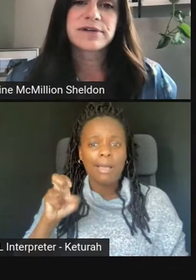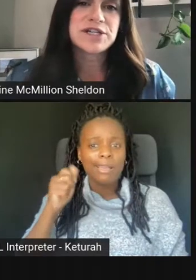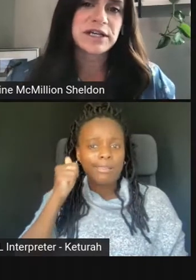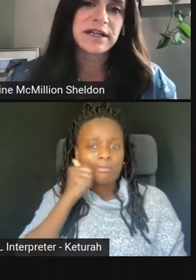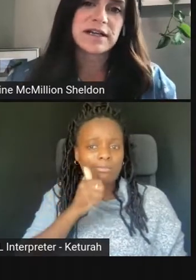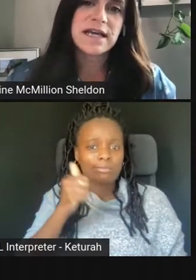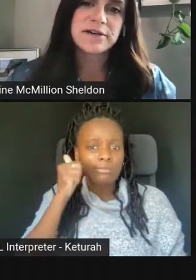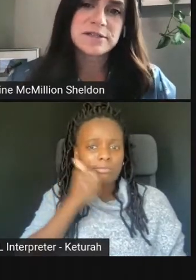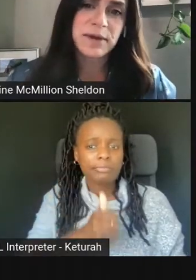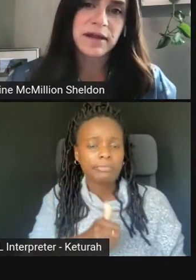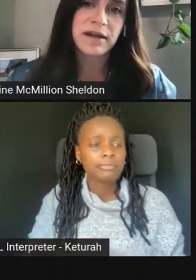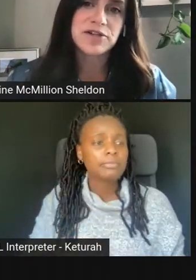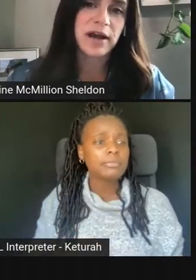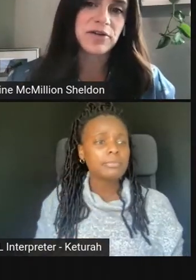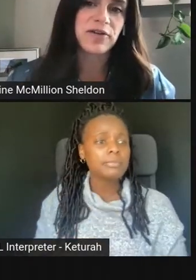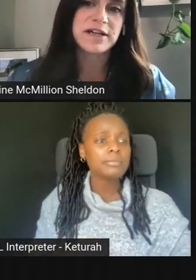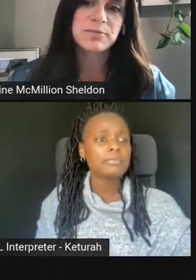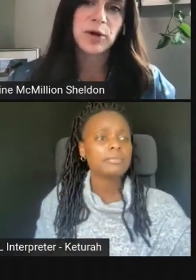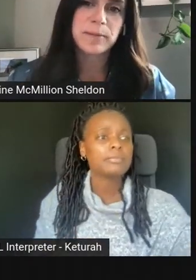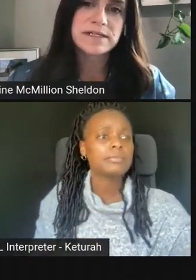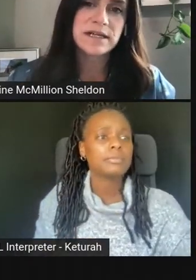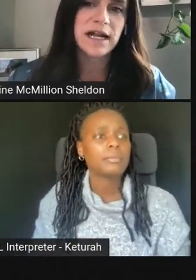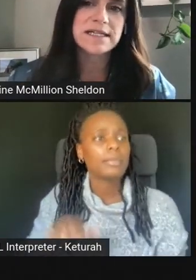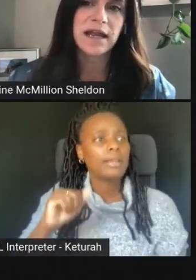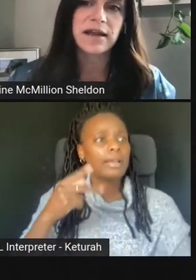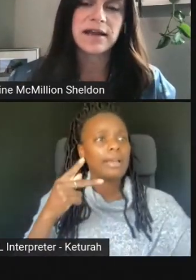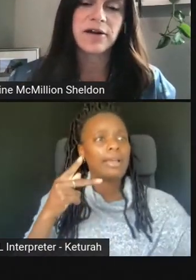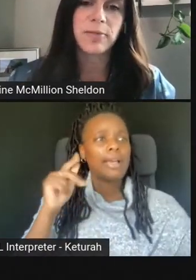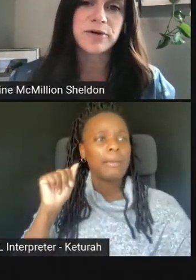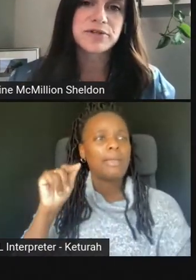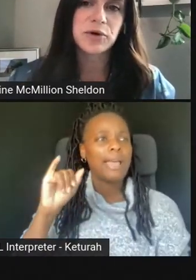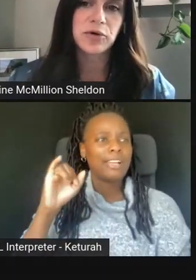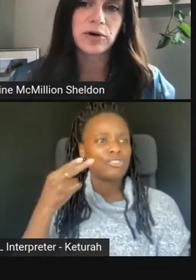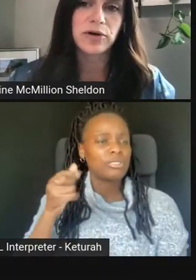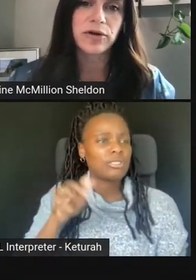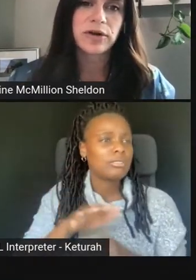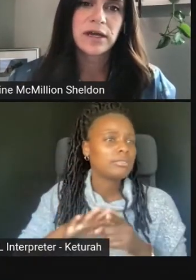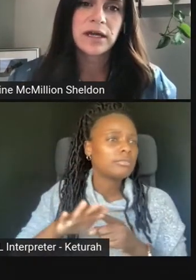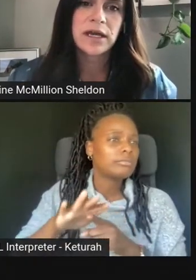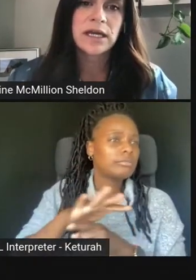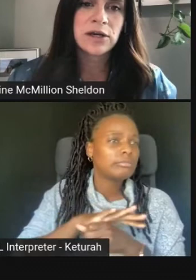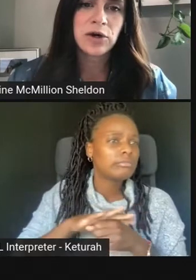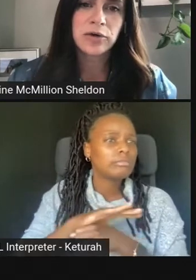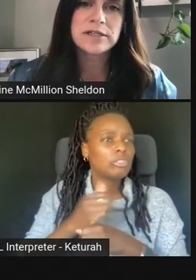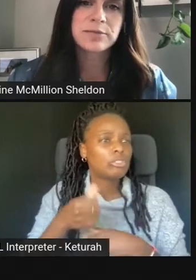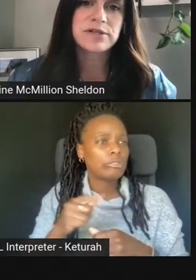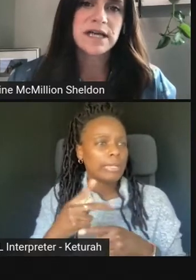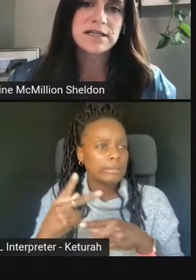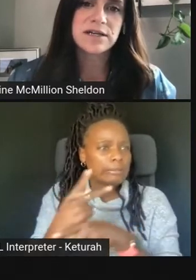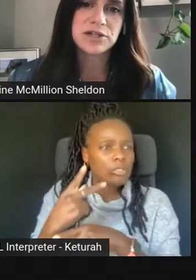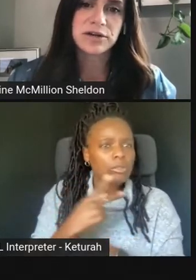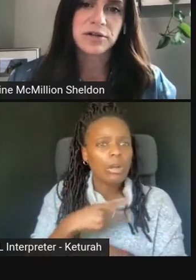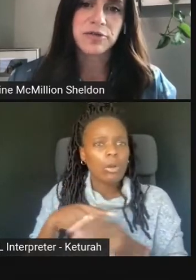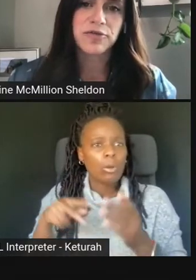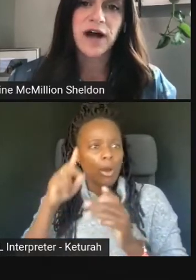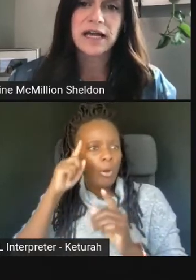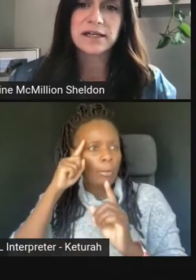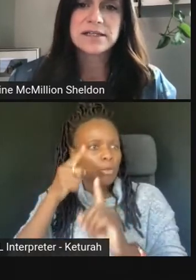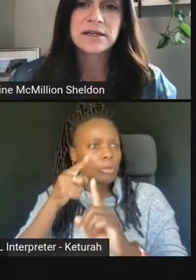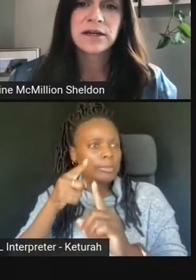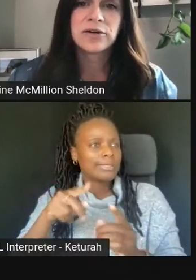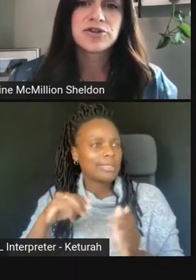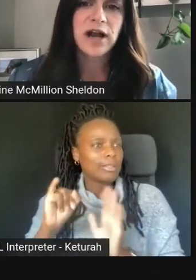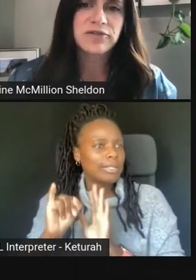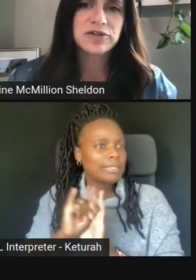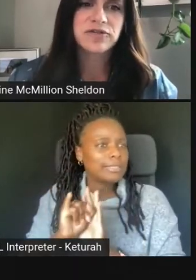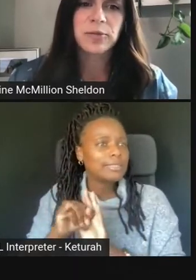Appalachia is a region in a tailspin and trying to find its purpose and identity in our post-coal world. King Coal explores that tension through